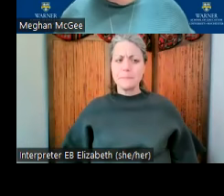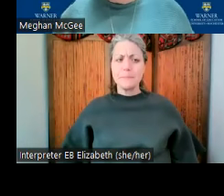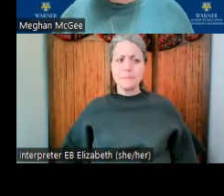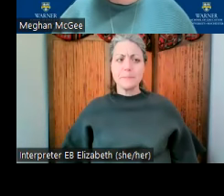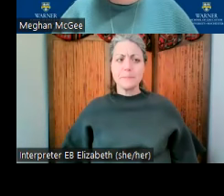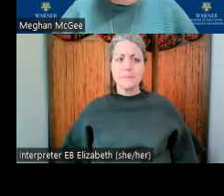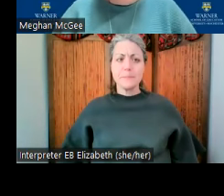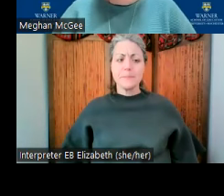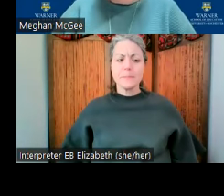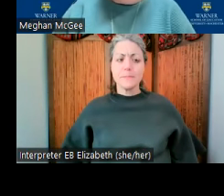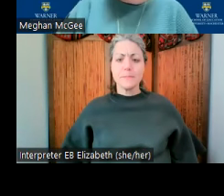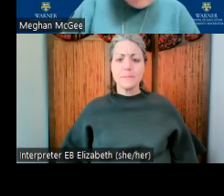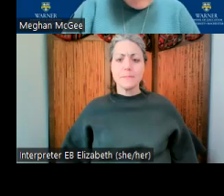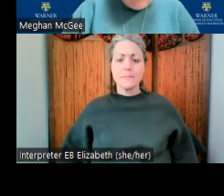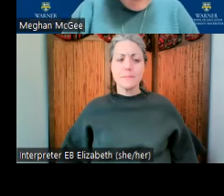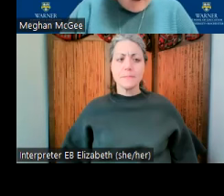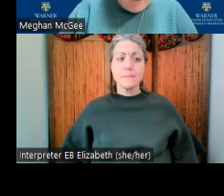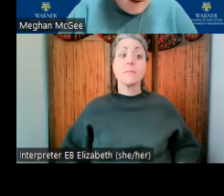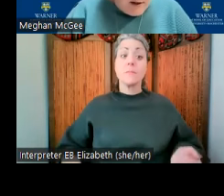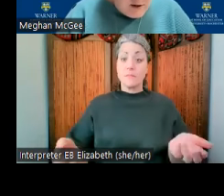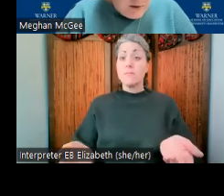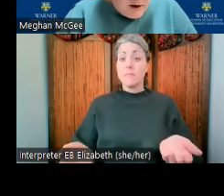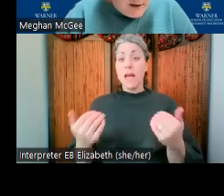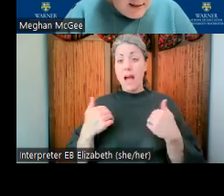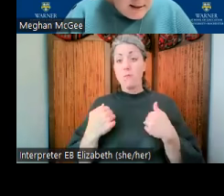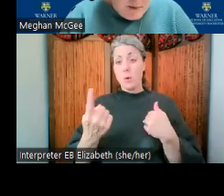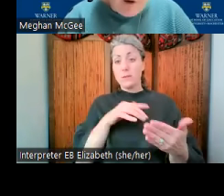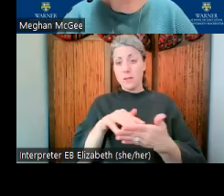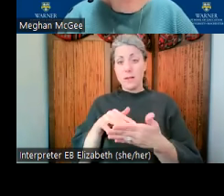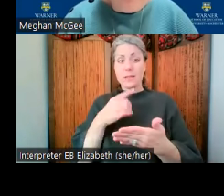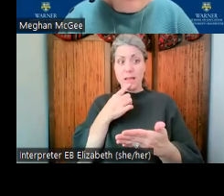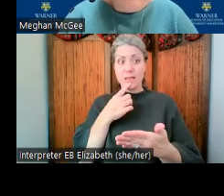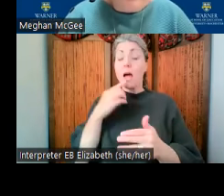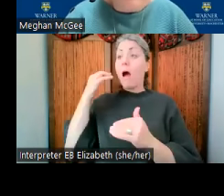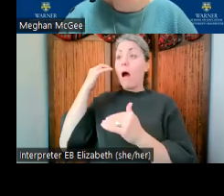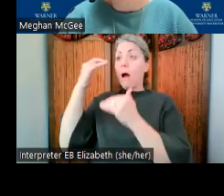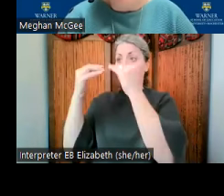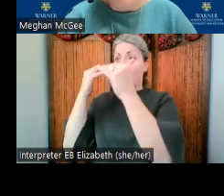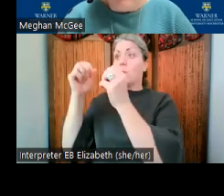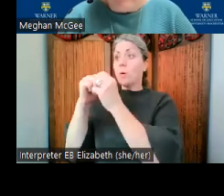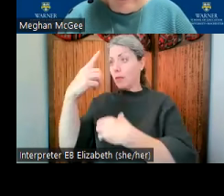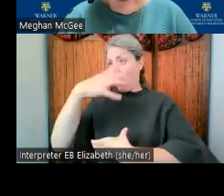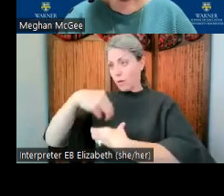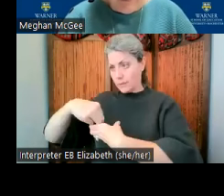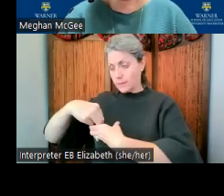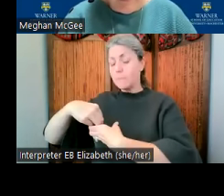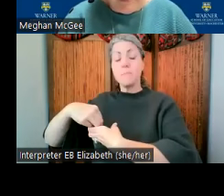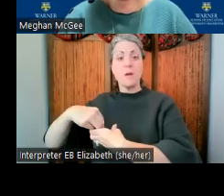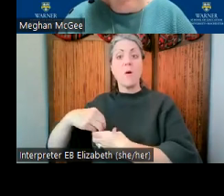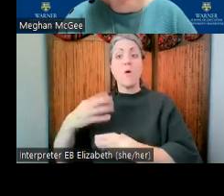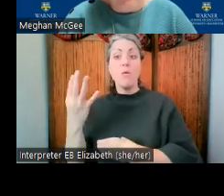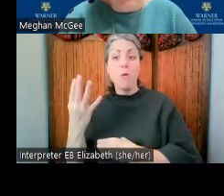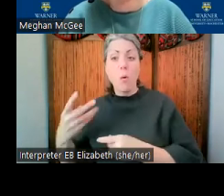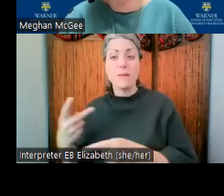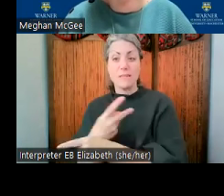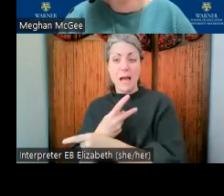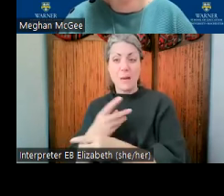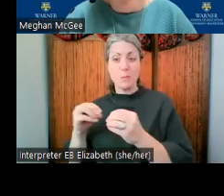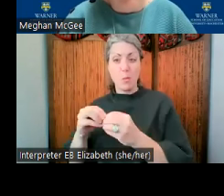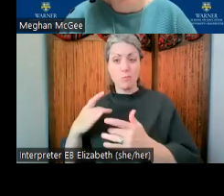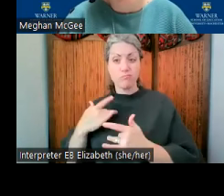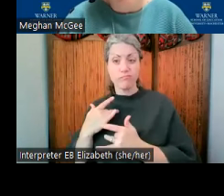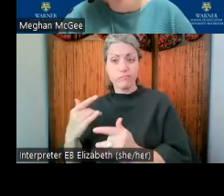You know, there's a study that says that adults with autism are 4 times more likely to be diagnosed